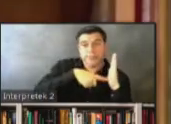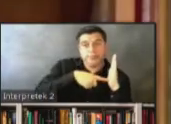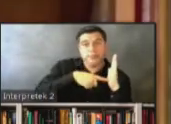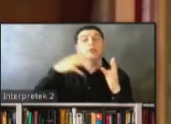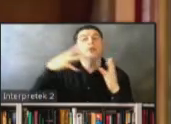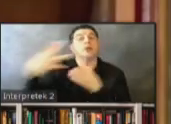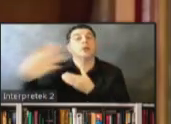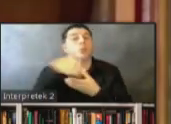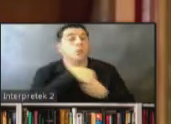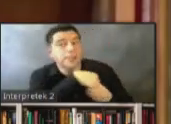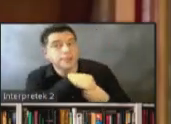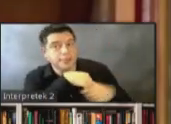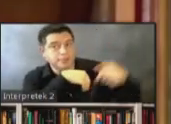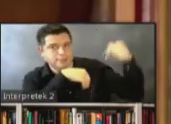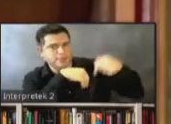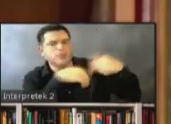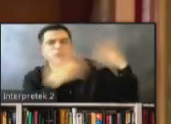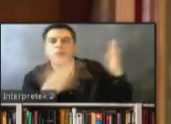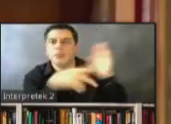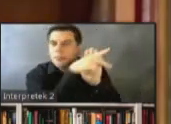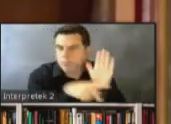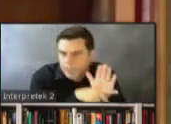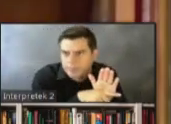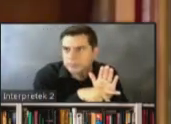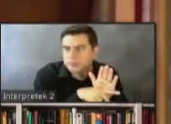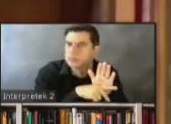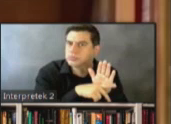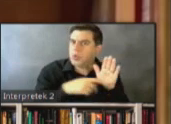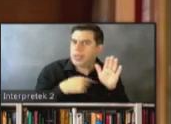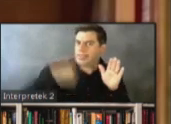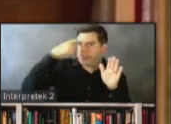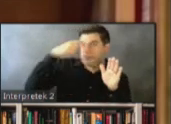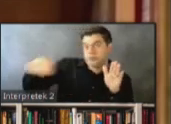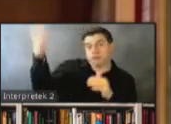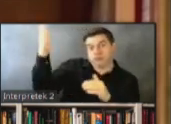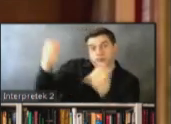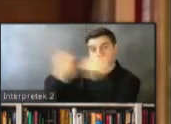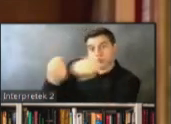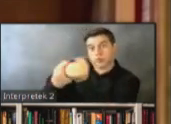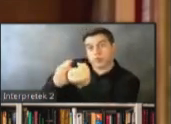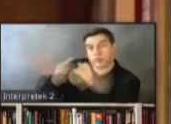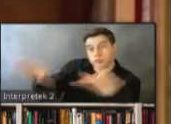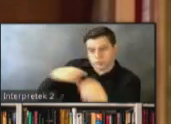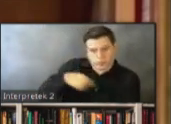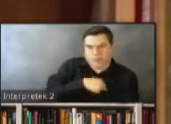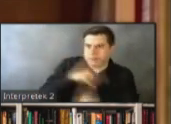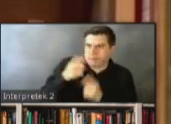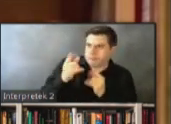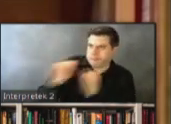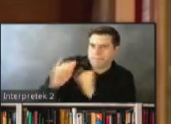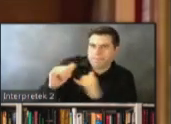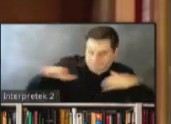what we're doing are the correct steps to address affordable housing in our community. Thank you, Mr. Mayor. Thank you, Commissioner